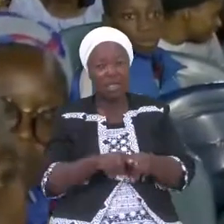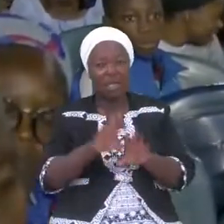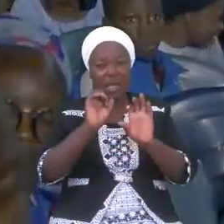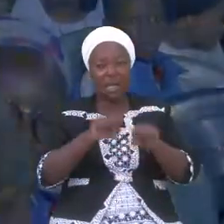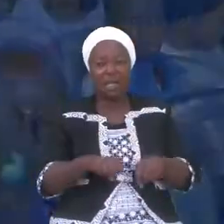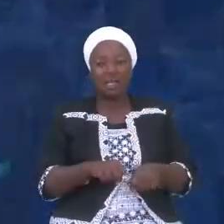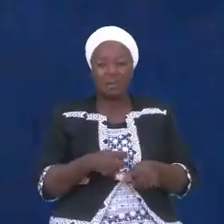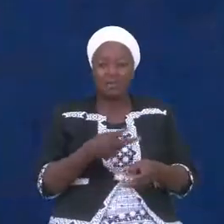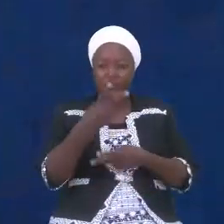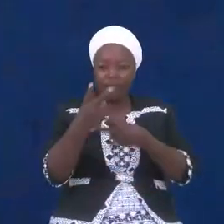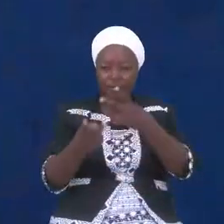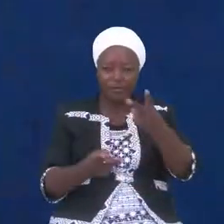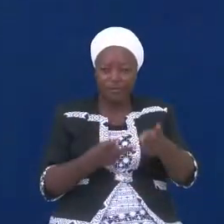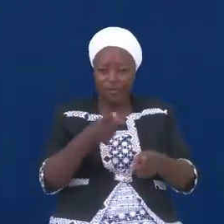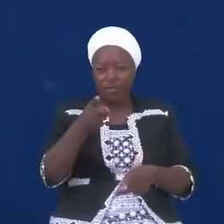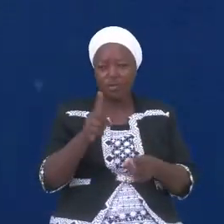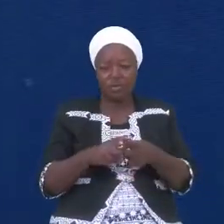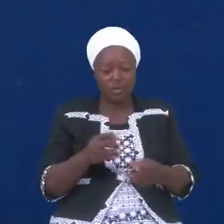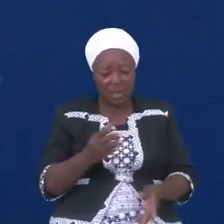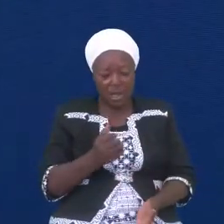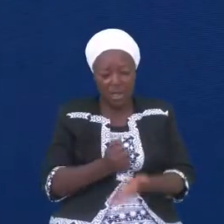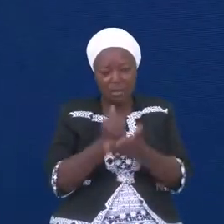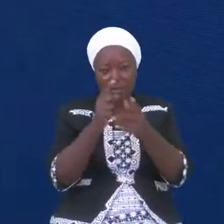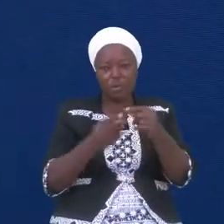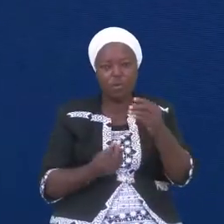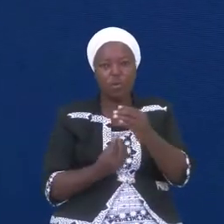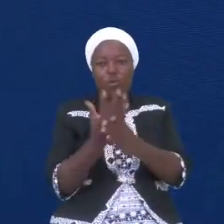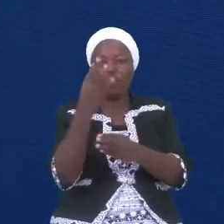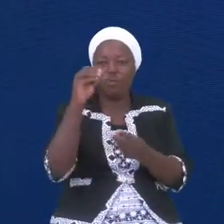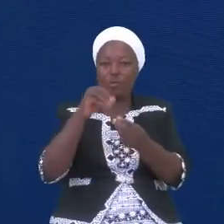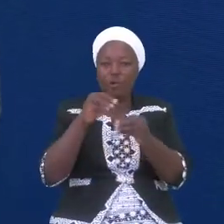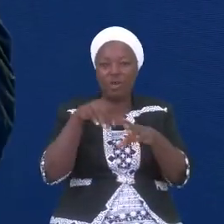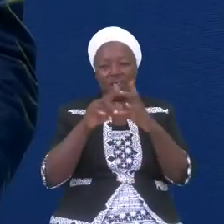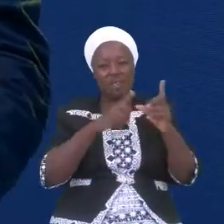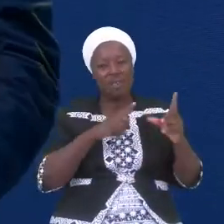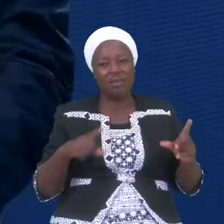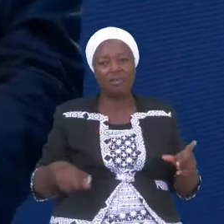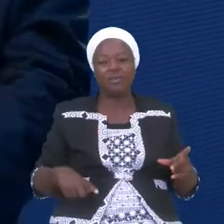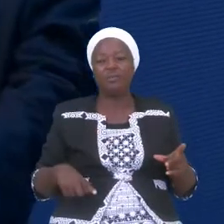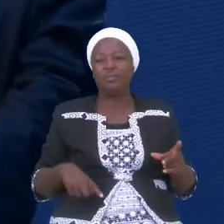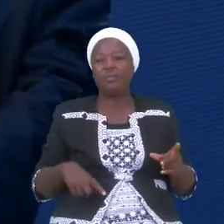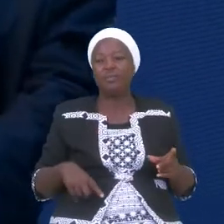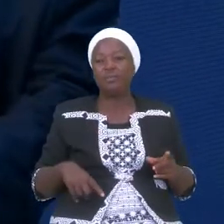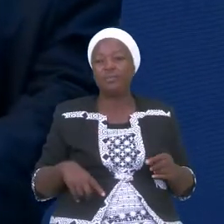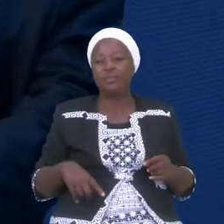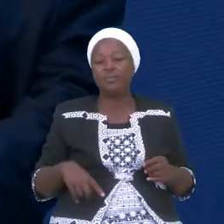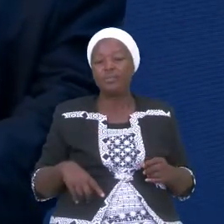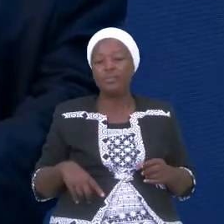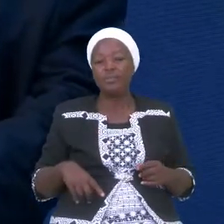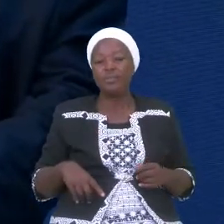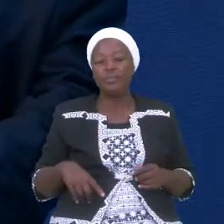can be taken care of spiritually. Get that done now.